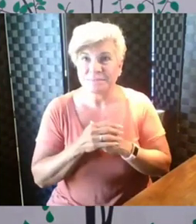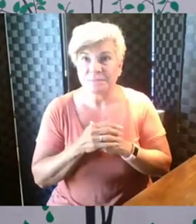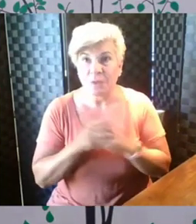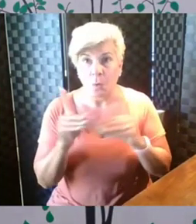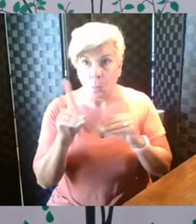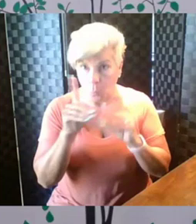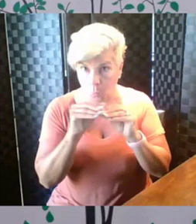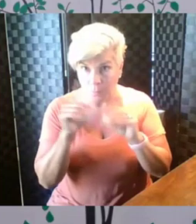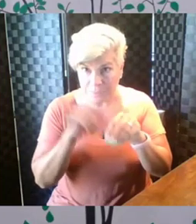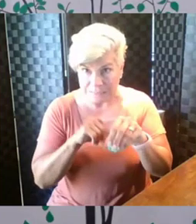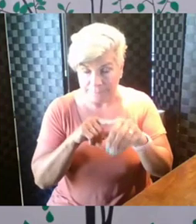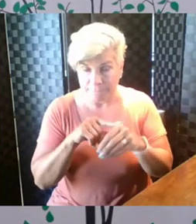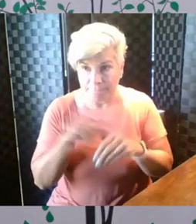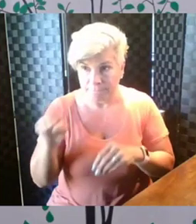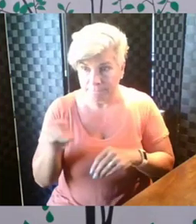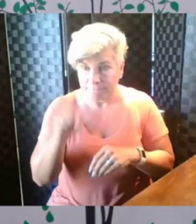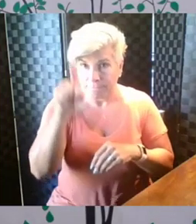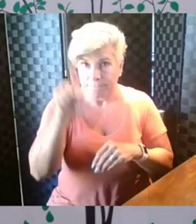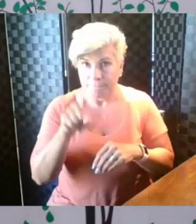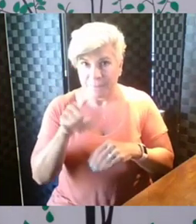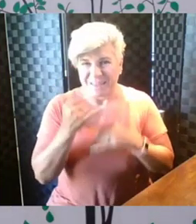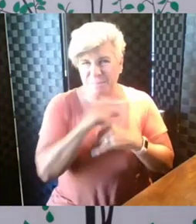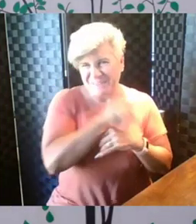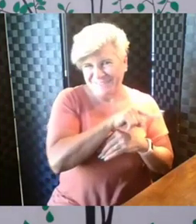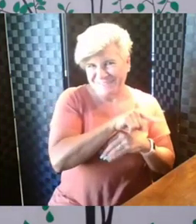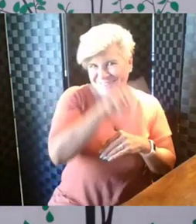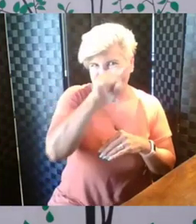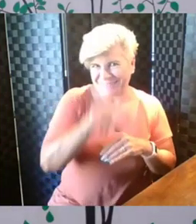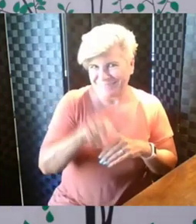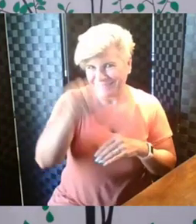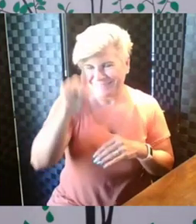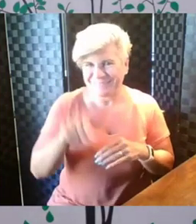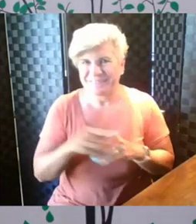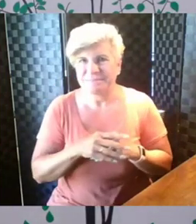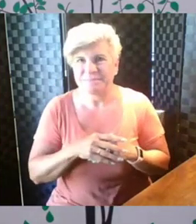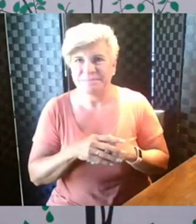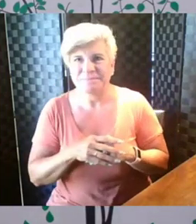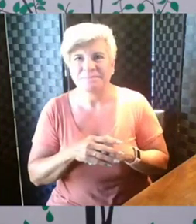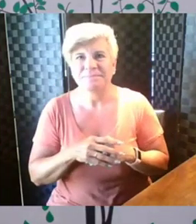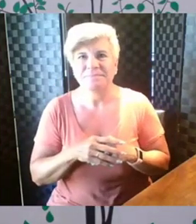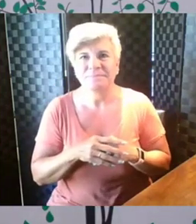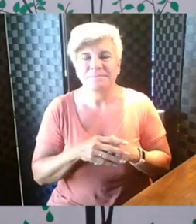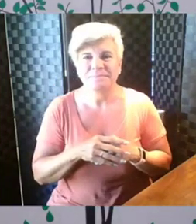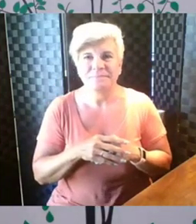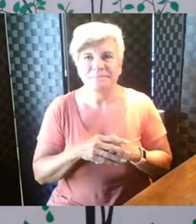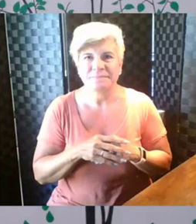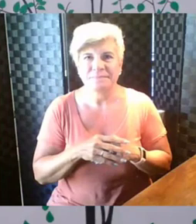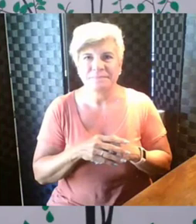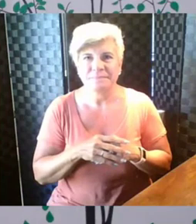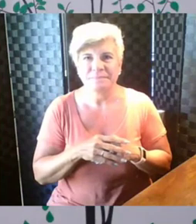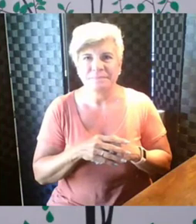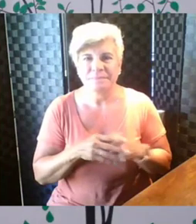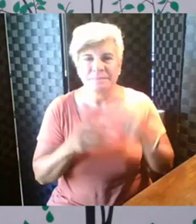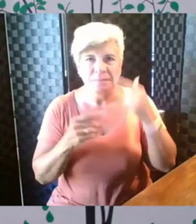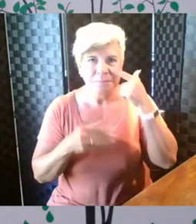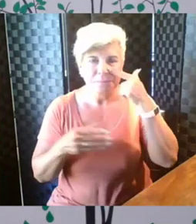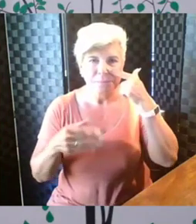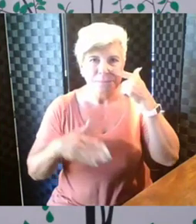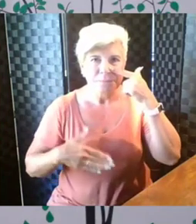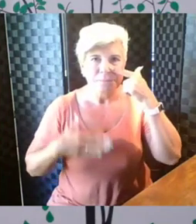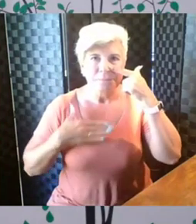time. This time I'm going to start on this side and go this way. Breathe